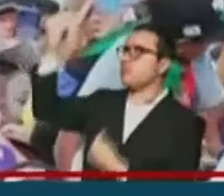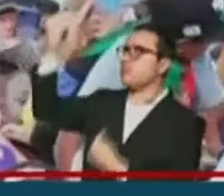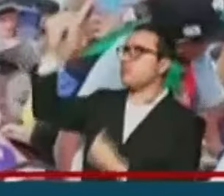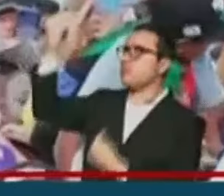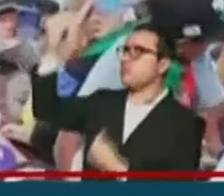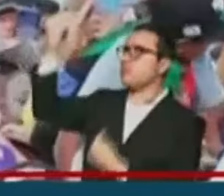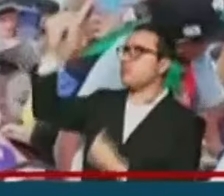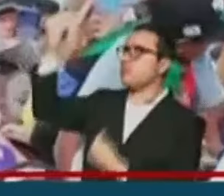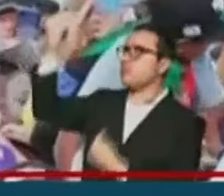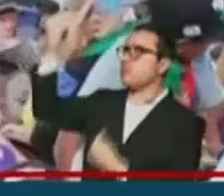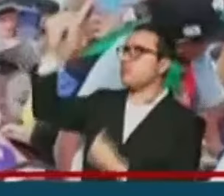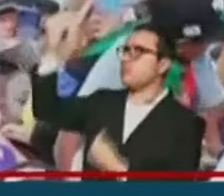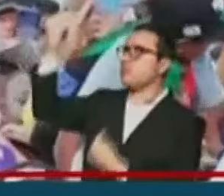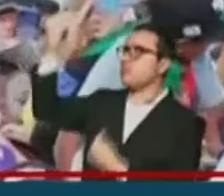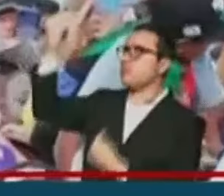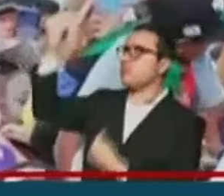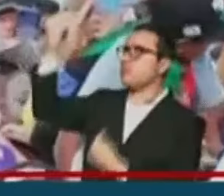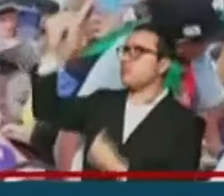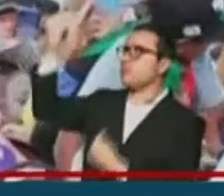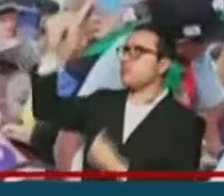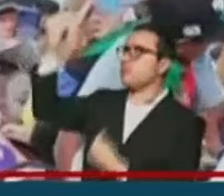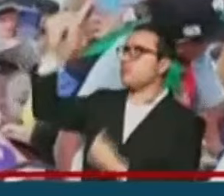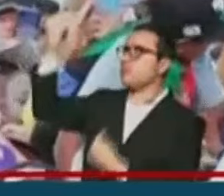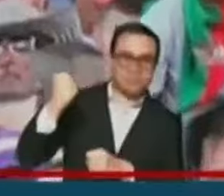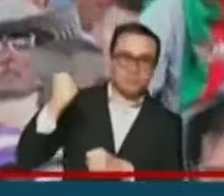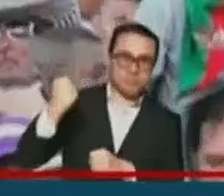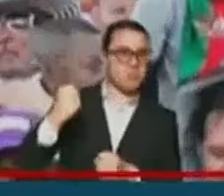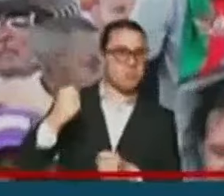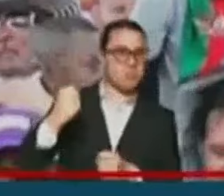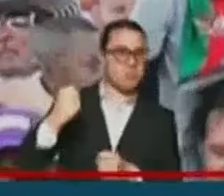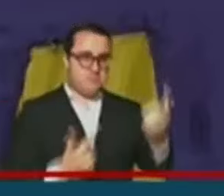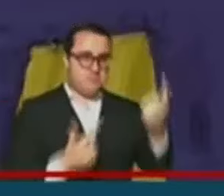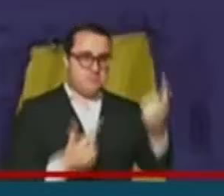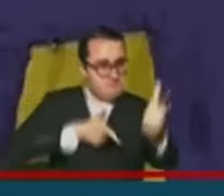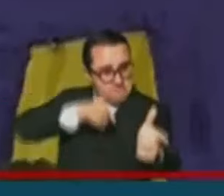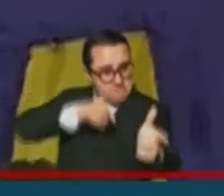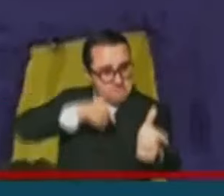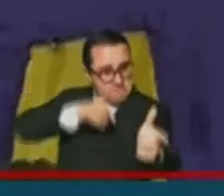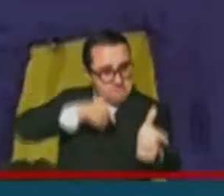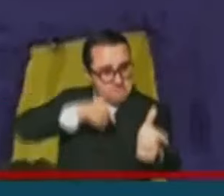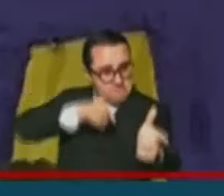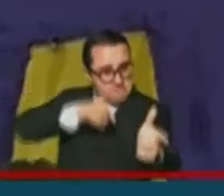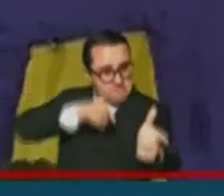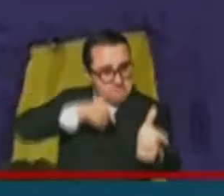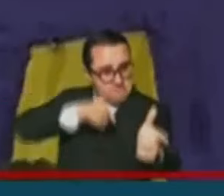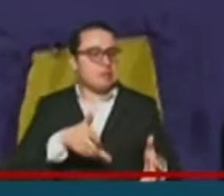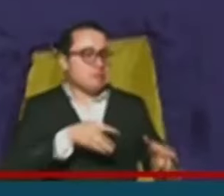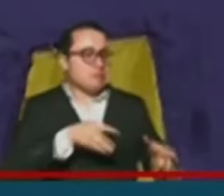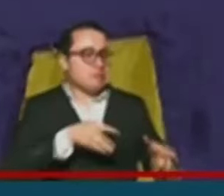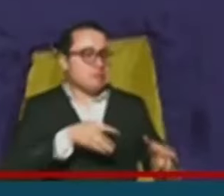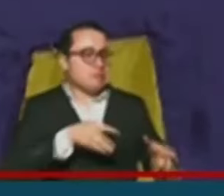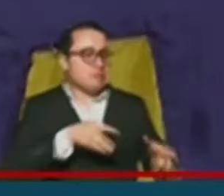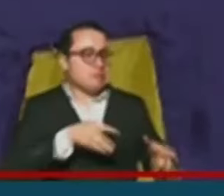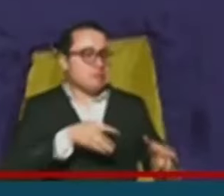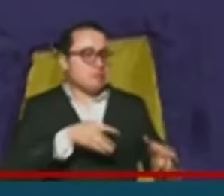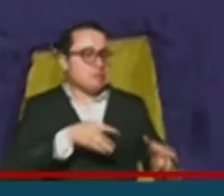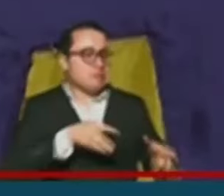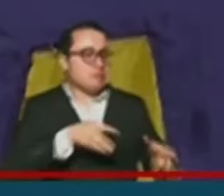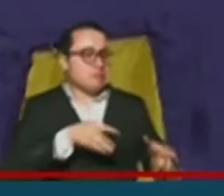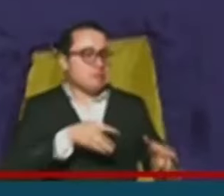Petro urged Colombians to place themselves in the front line of the country's change, which is peace.